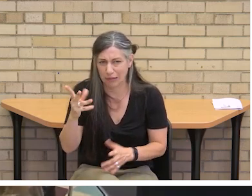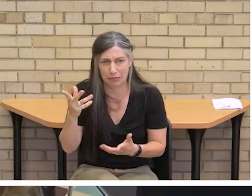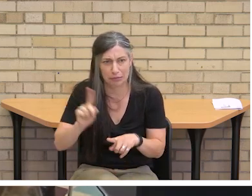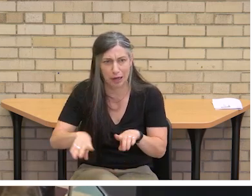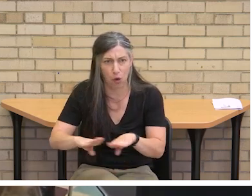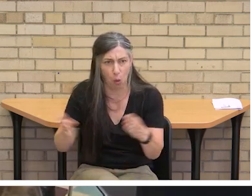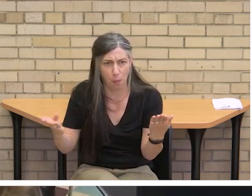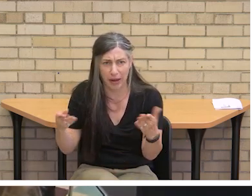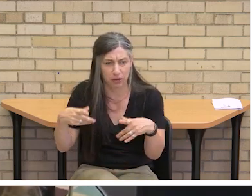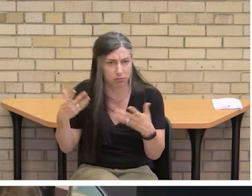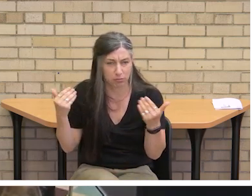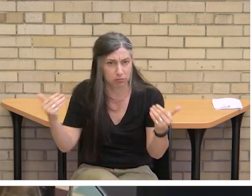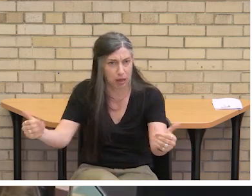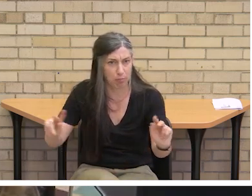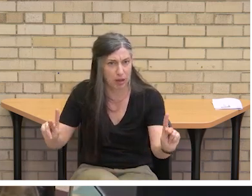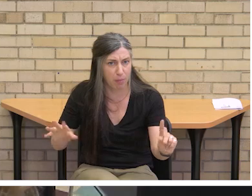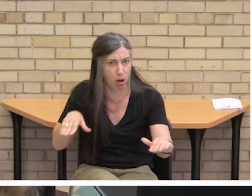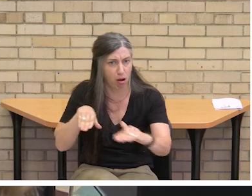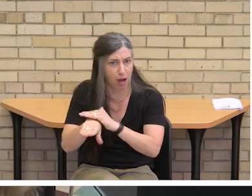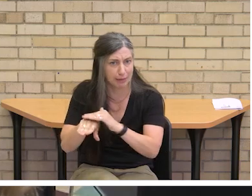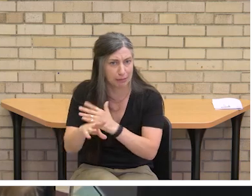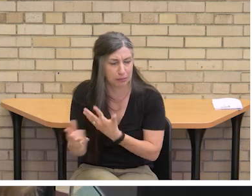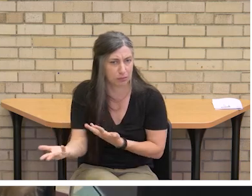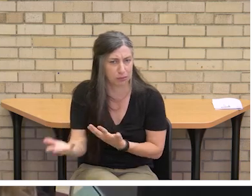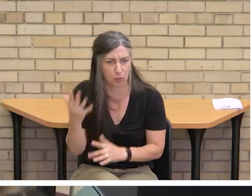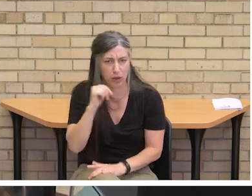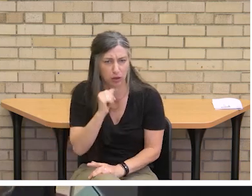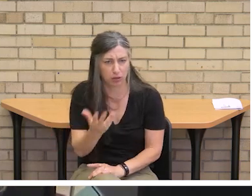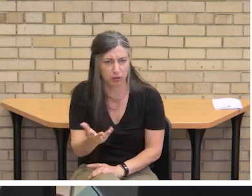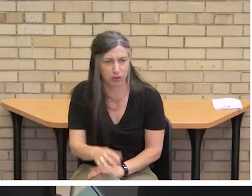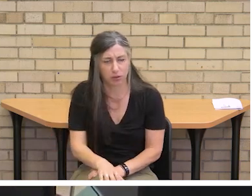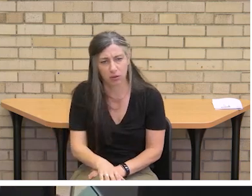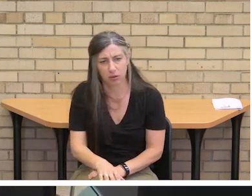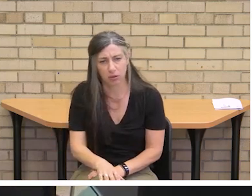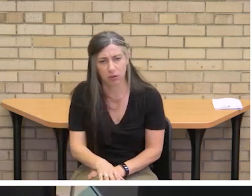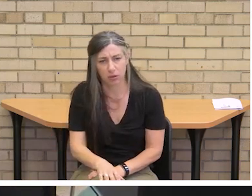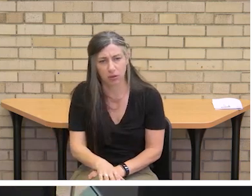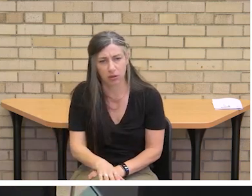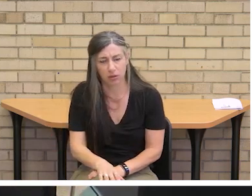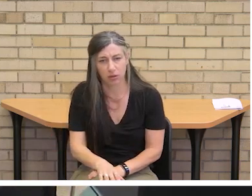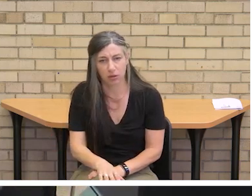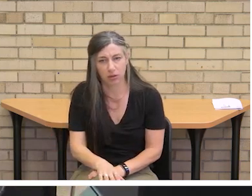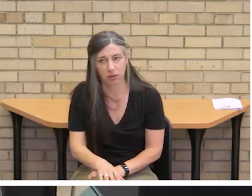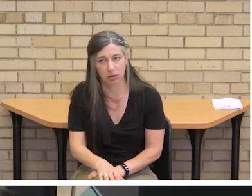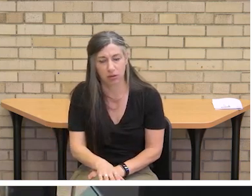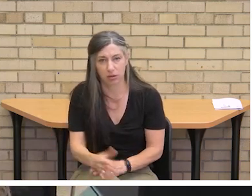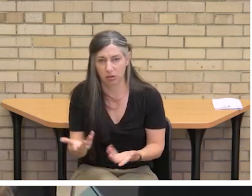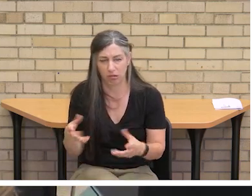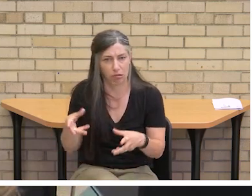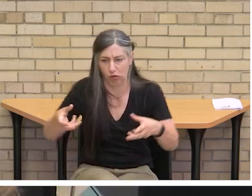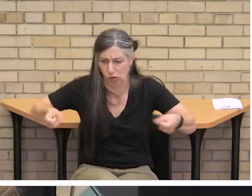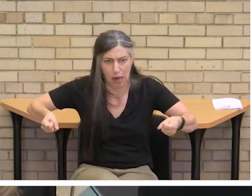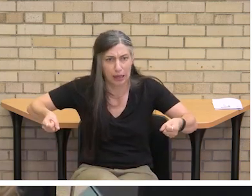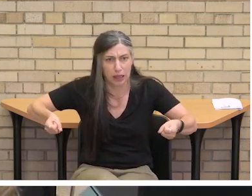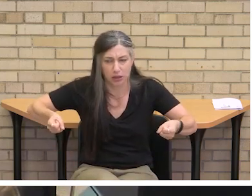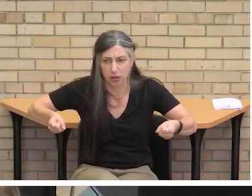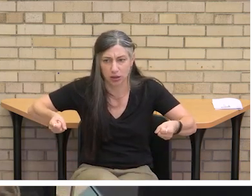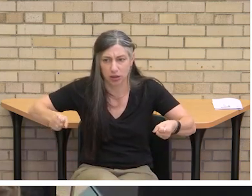open to allow pedestrian access during the course of the project, including fixing the railings, because those can